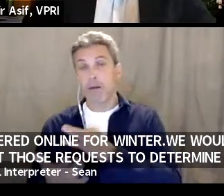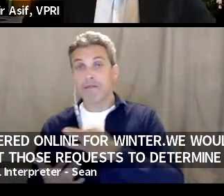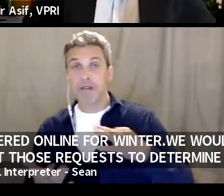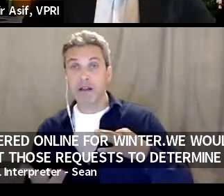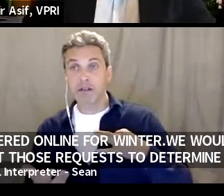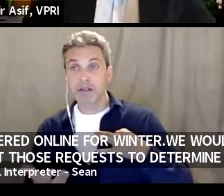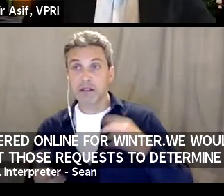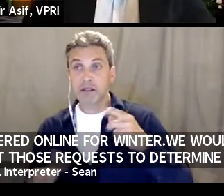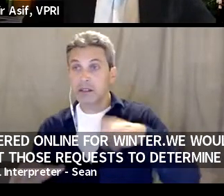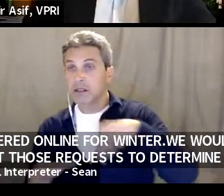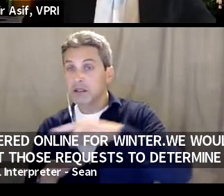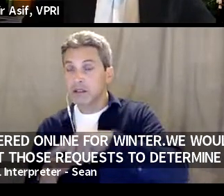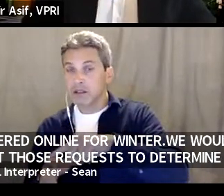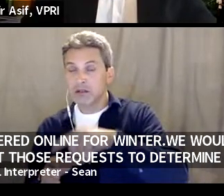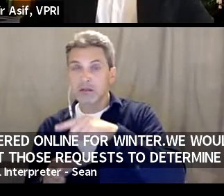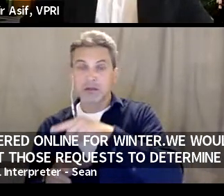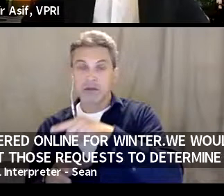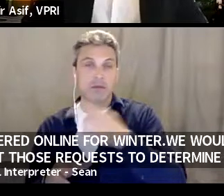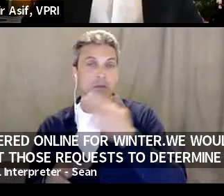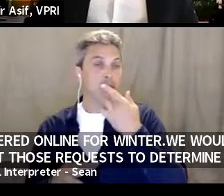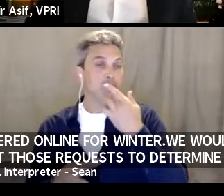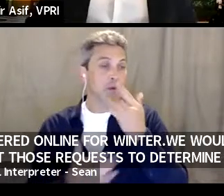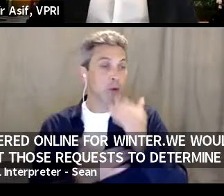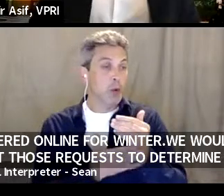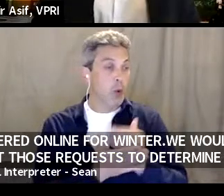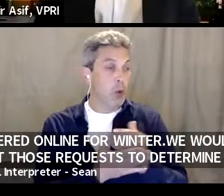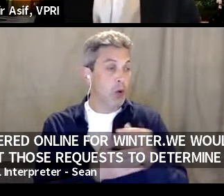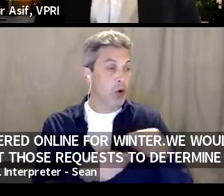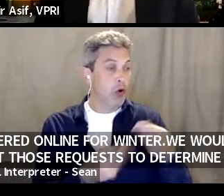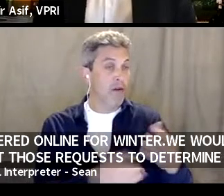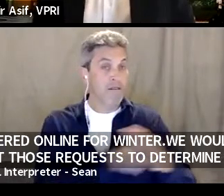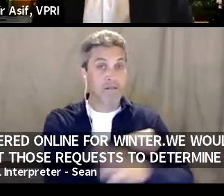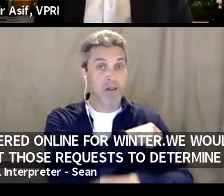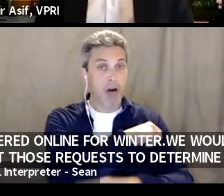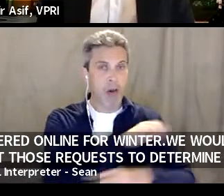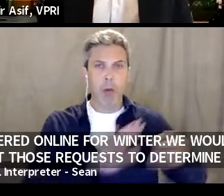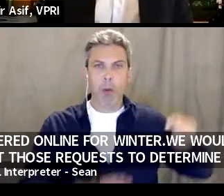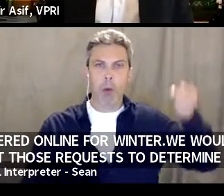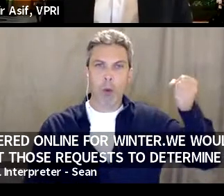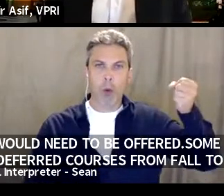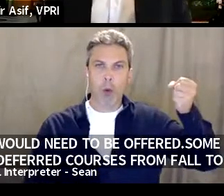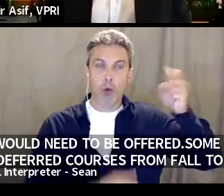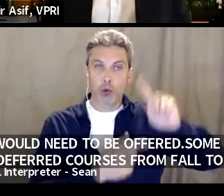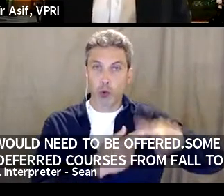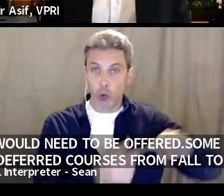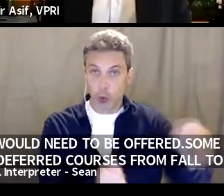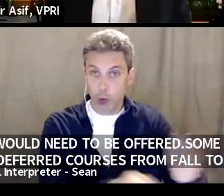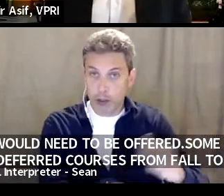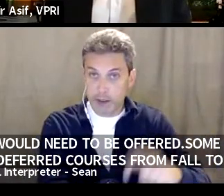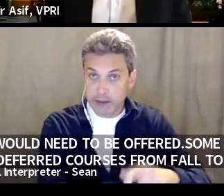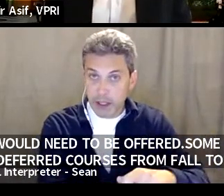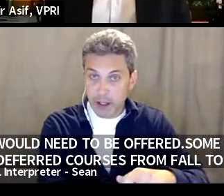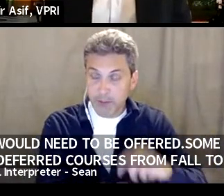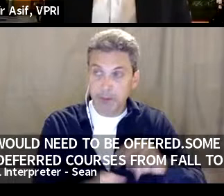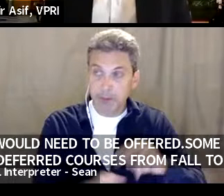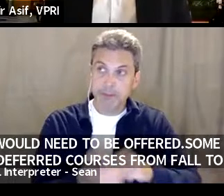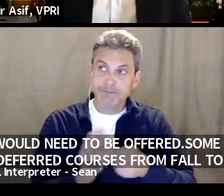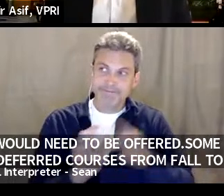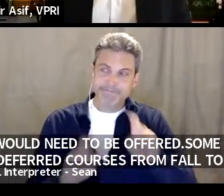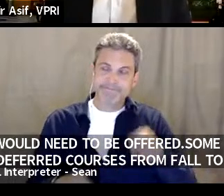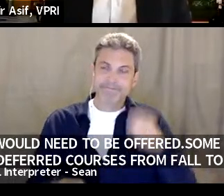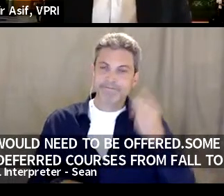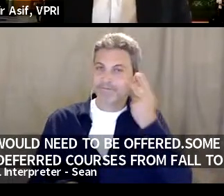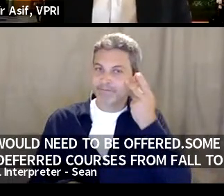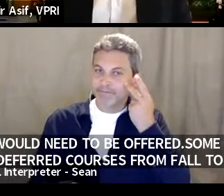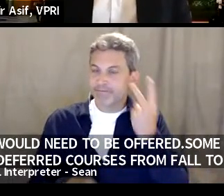deferred courses from fall to winter. So it's possible that we would need to have some additional courses, number